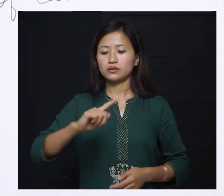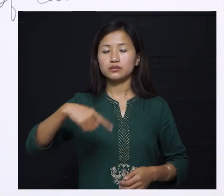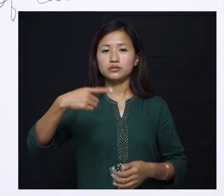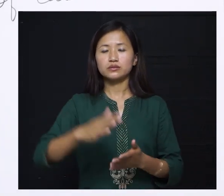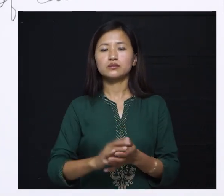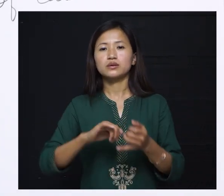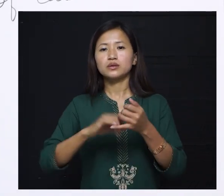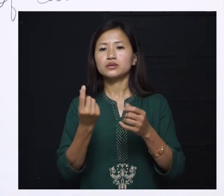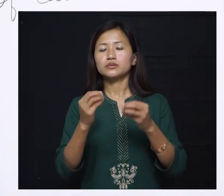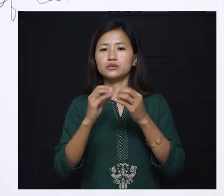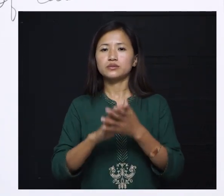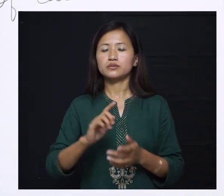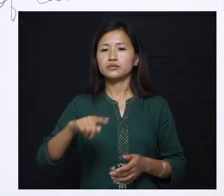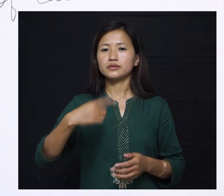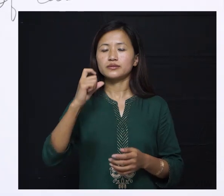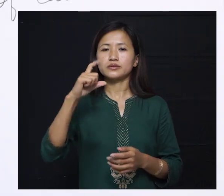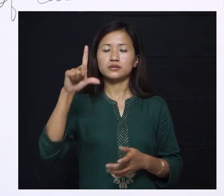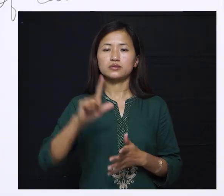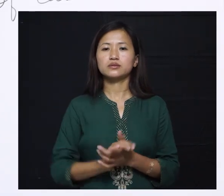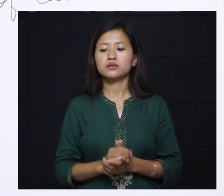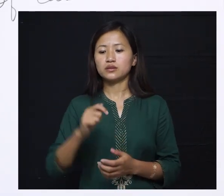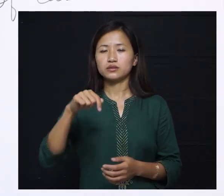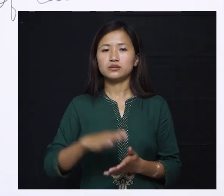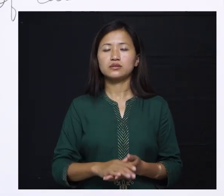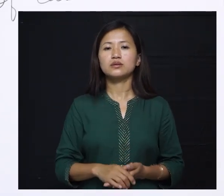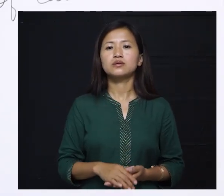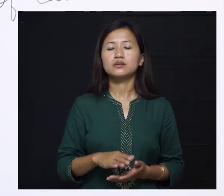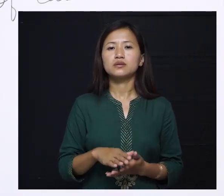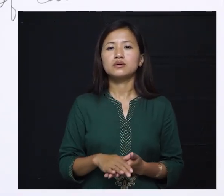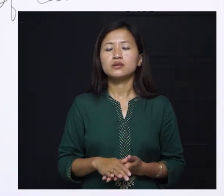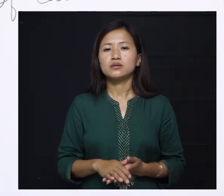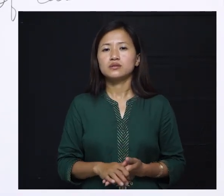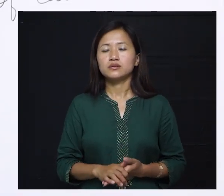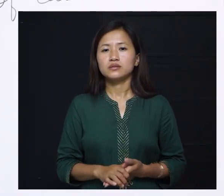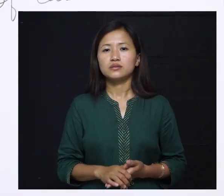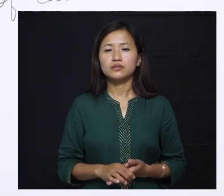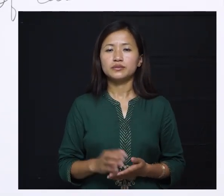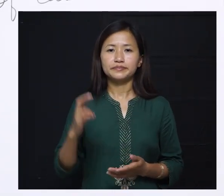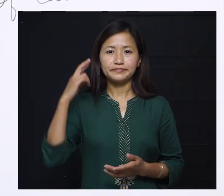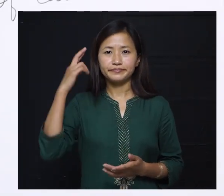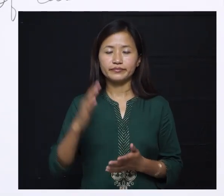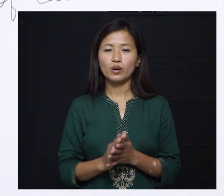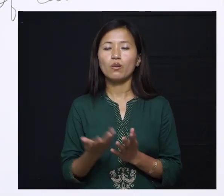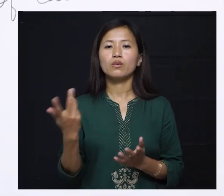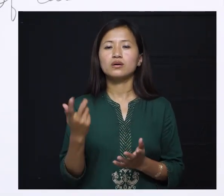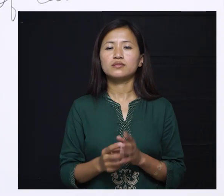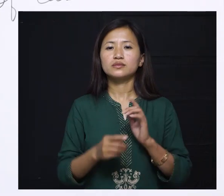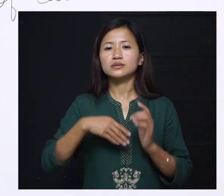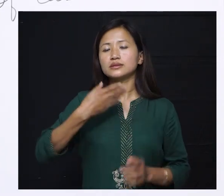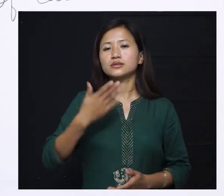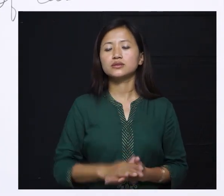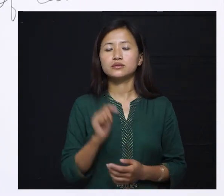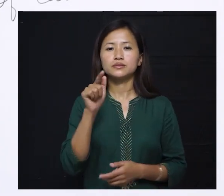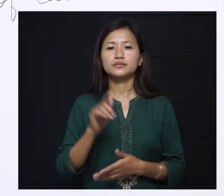with that subtopic in the next class. As of now, let me rewind whatever I have explained to you. So